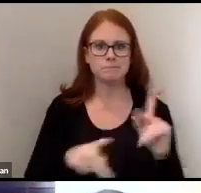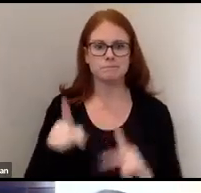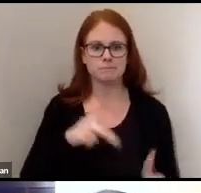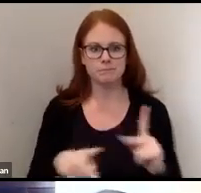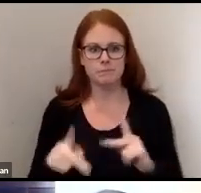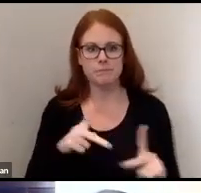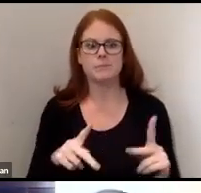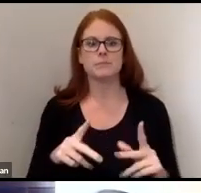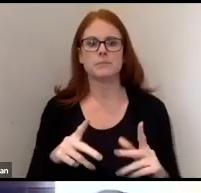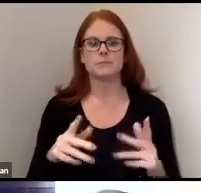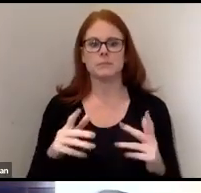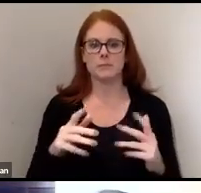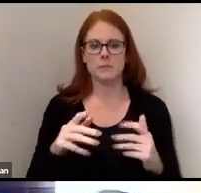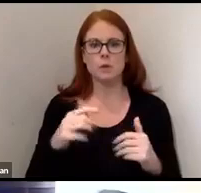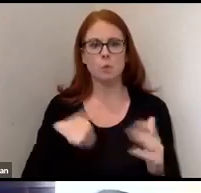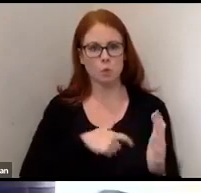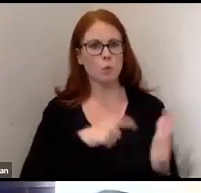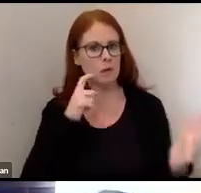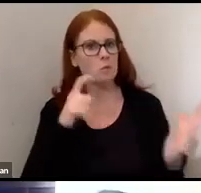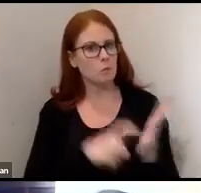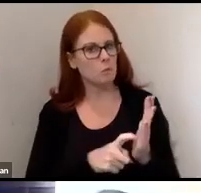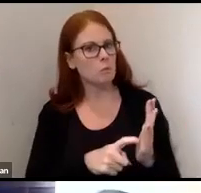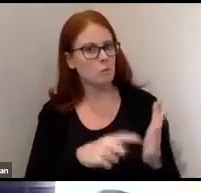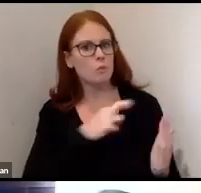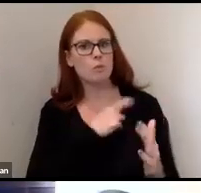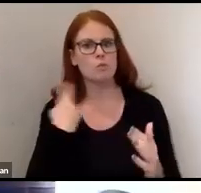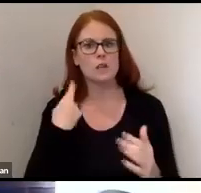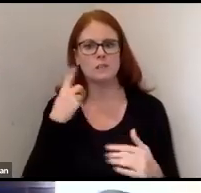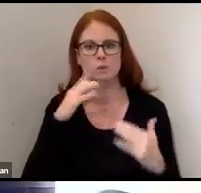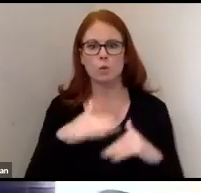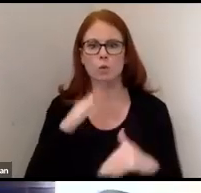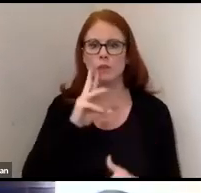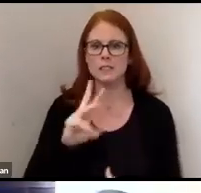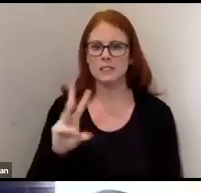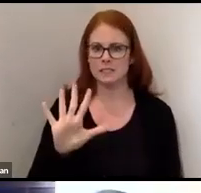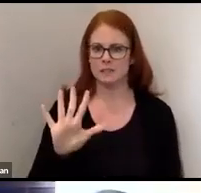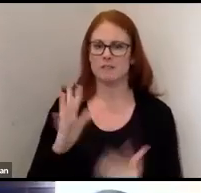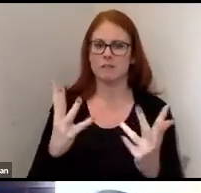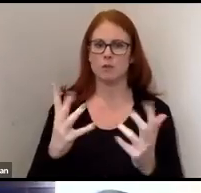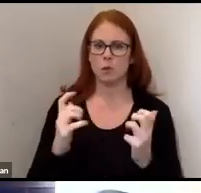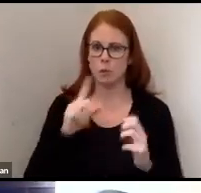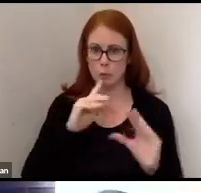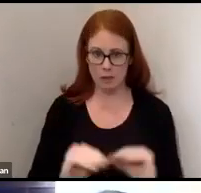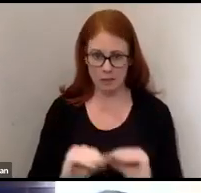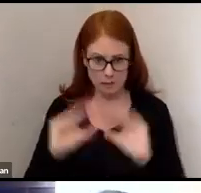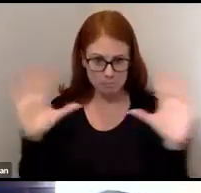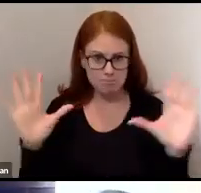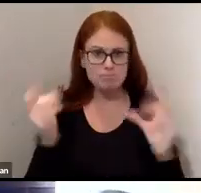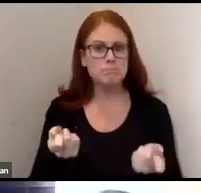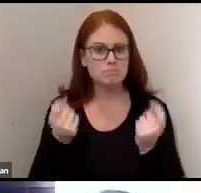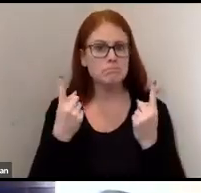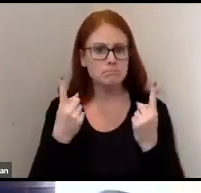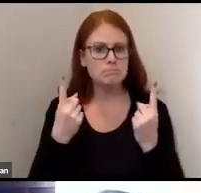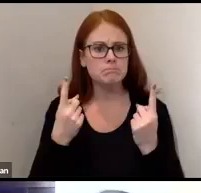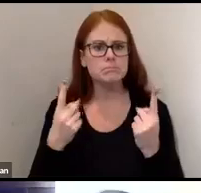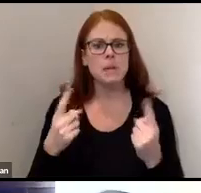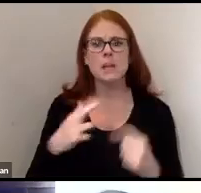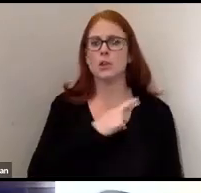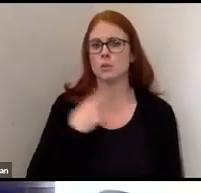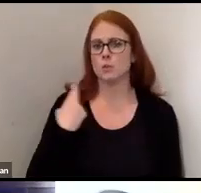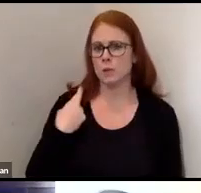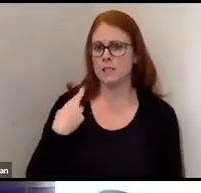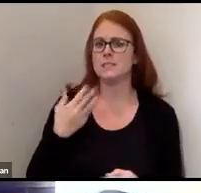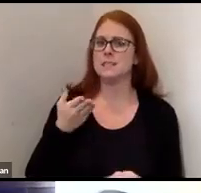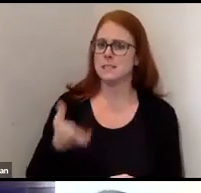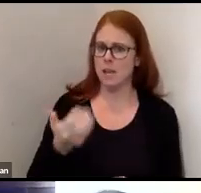risk that people who are 65 plus have. Again, we want to be very clear that the risk is